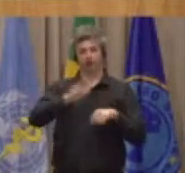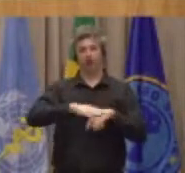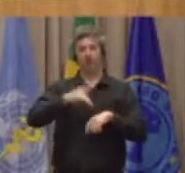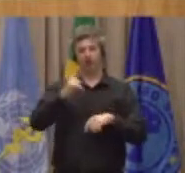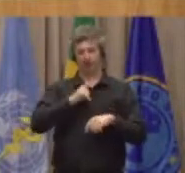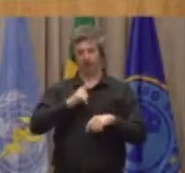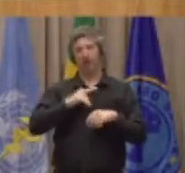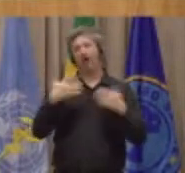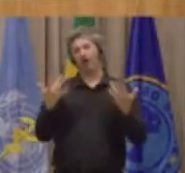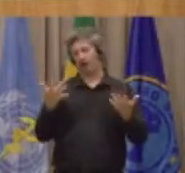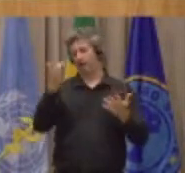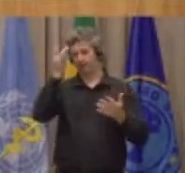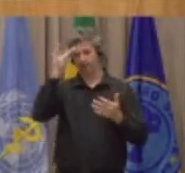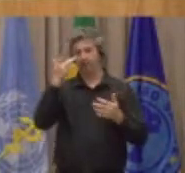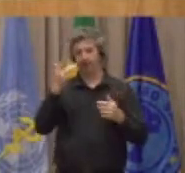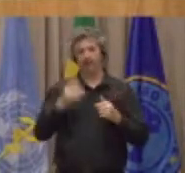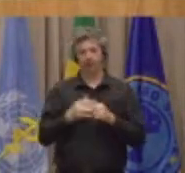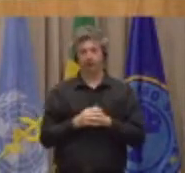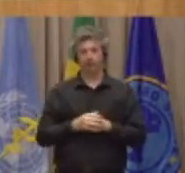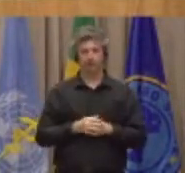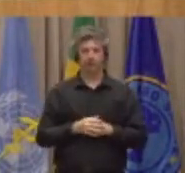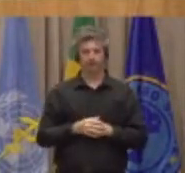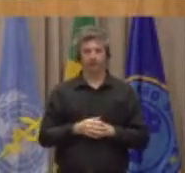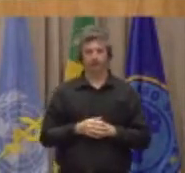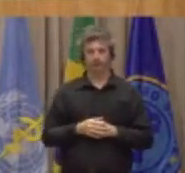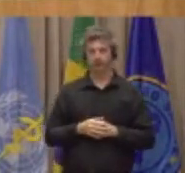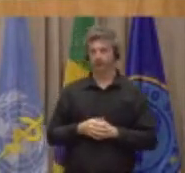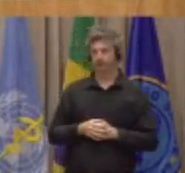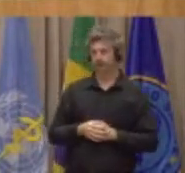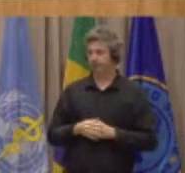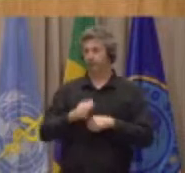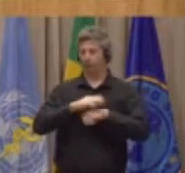big generalization.